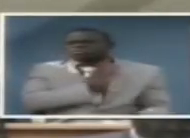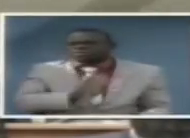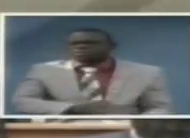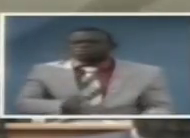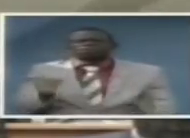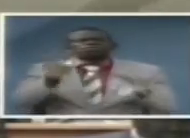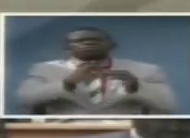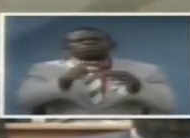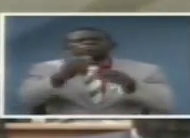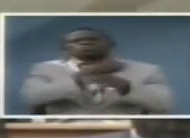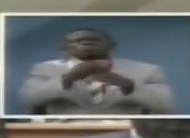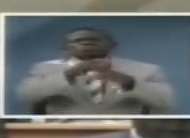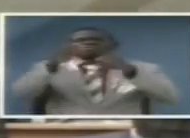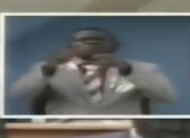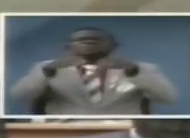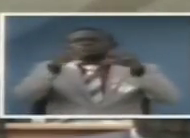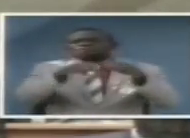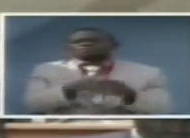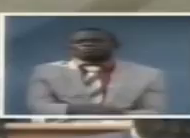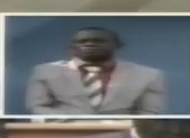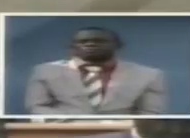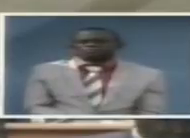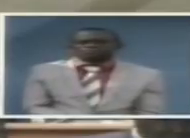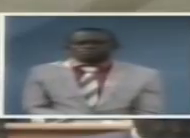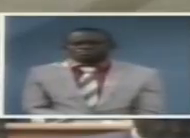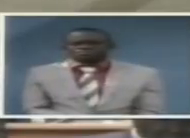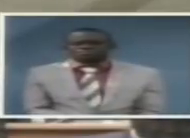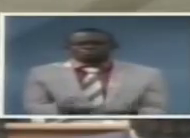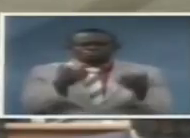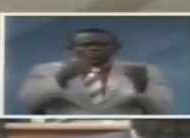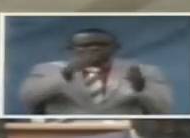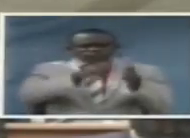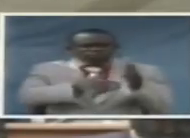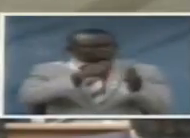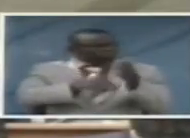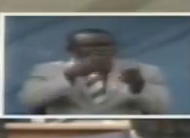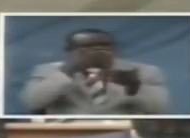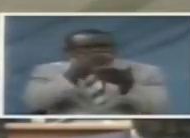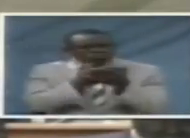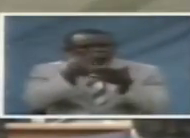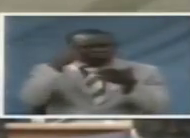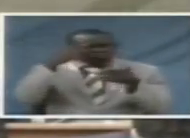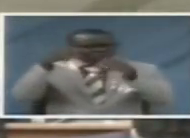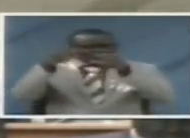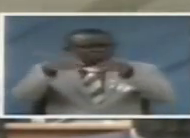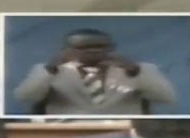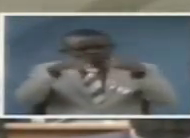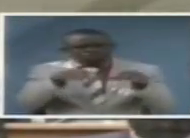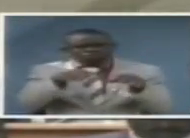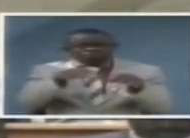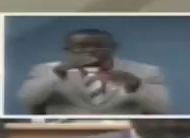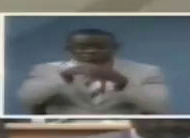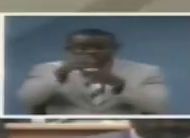cost reflectivity in tariffs and encourage investment in the sector, government will, in